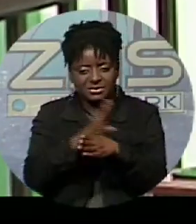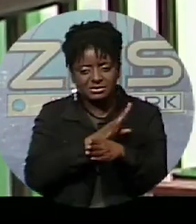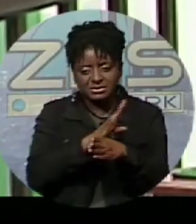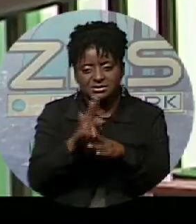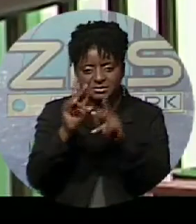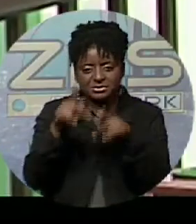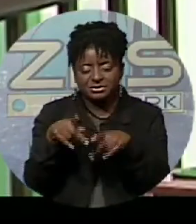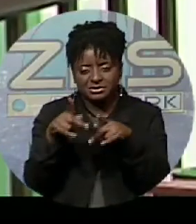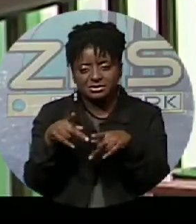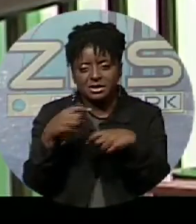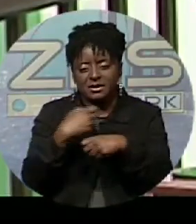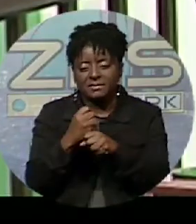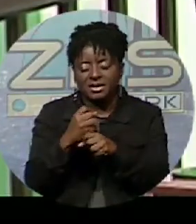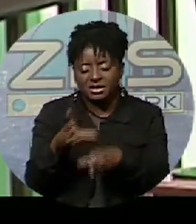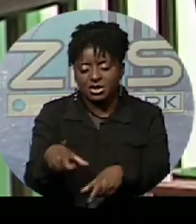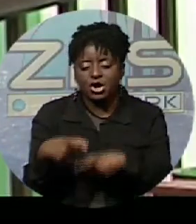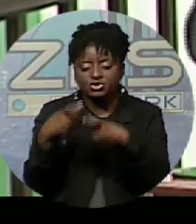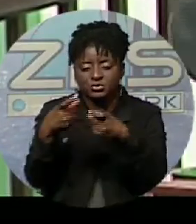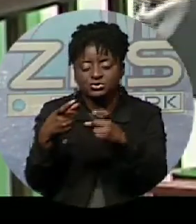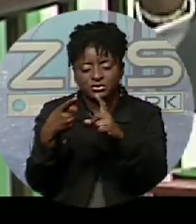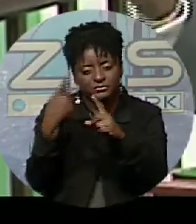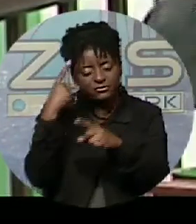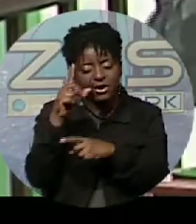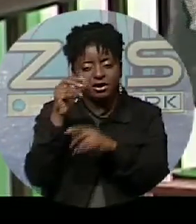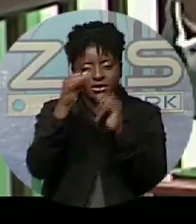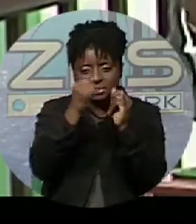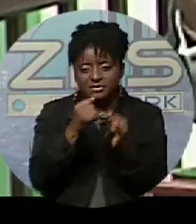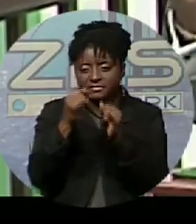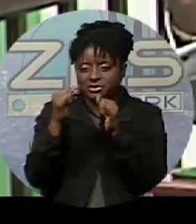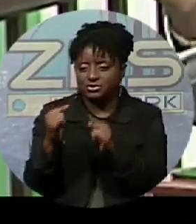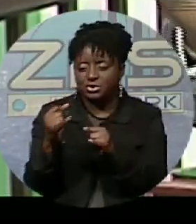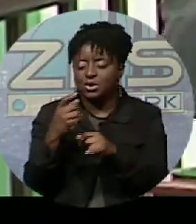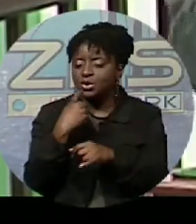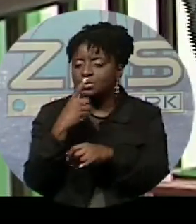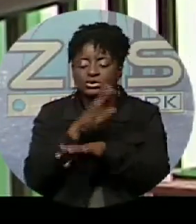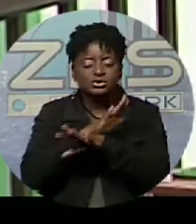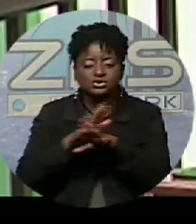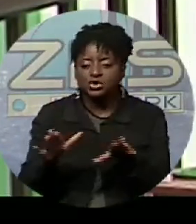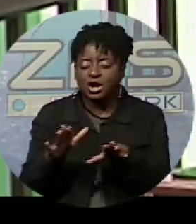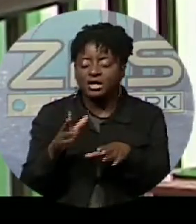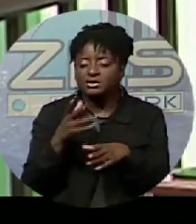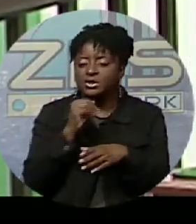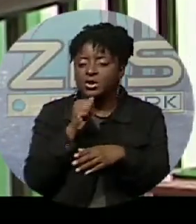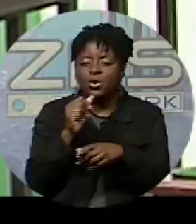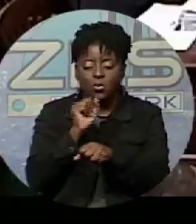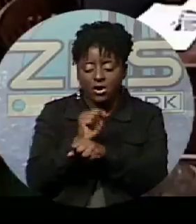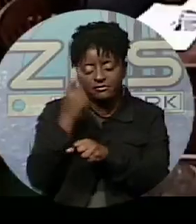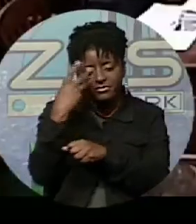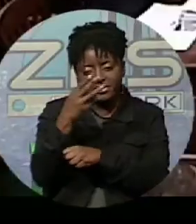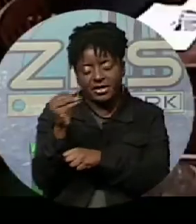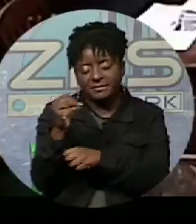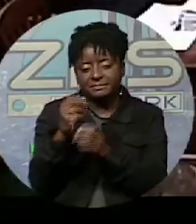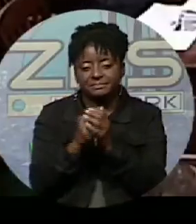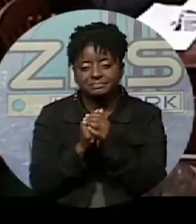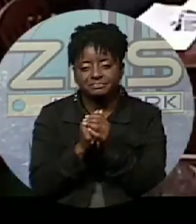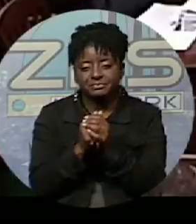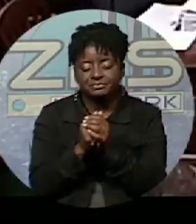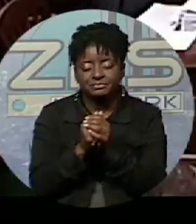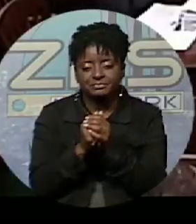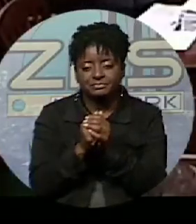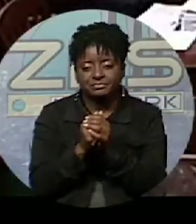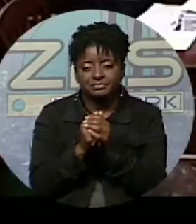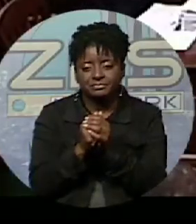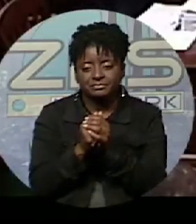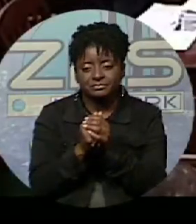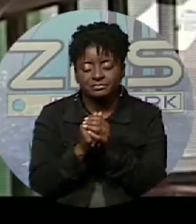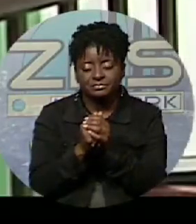making contributions for an individual who does not work for them. That wouldn't happen. His comments came during debate on the National Tripartite Bill,